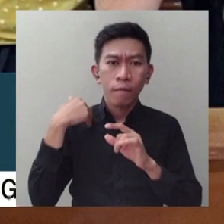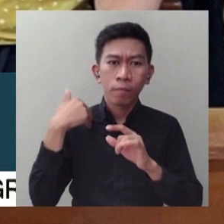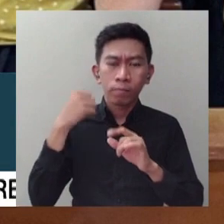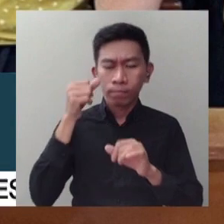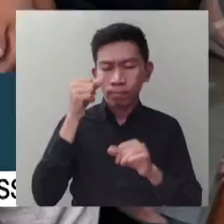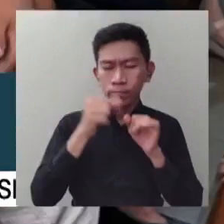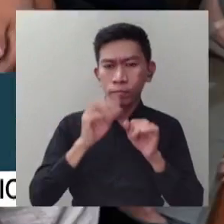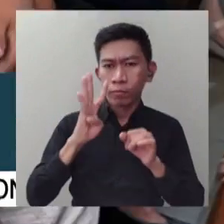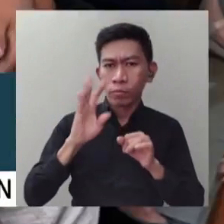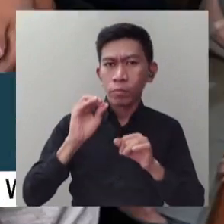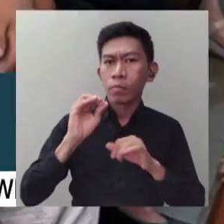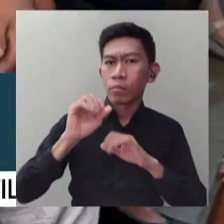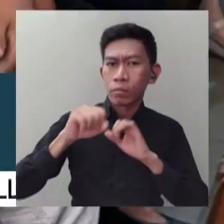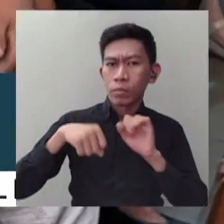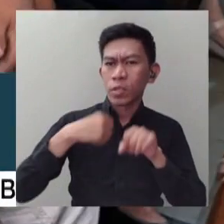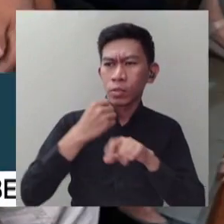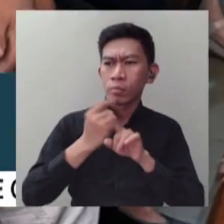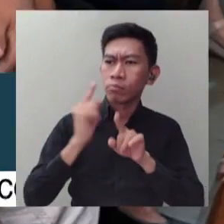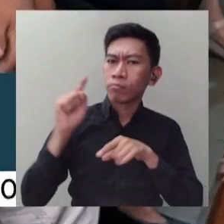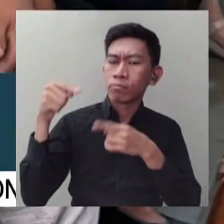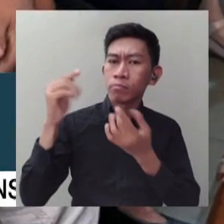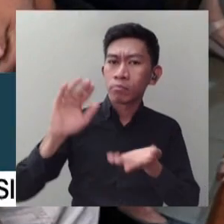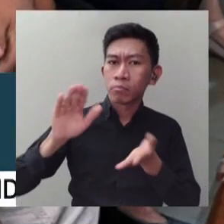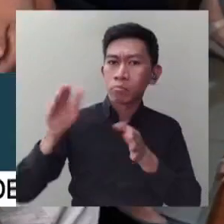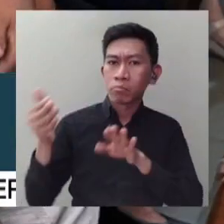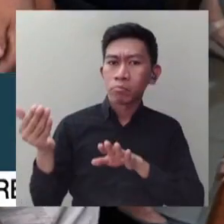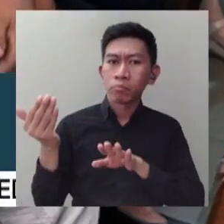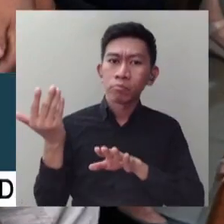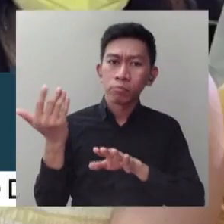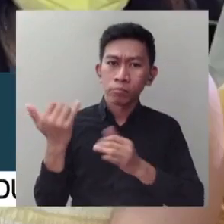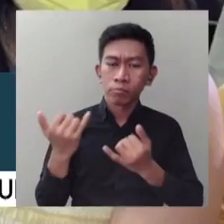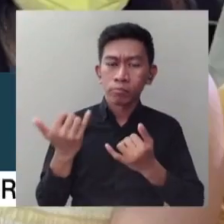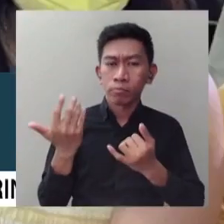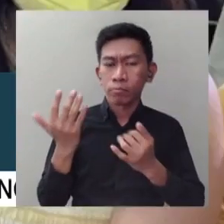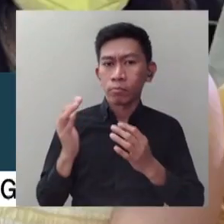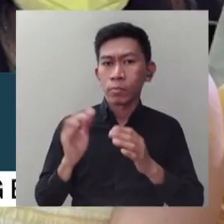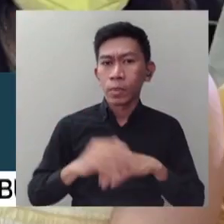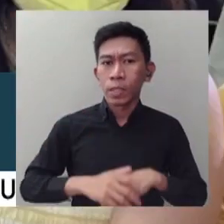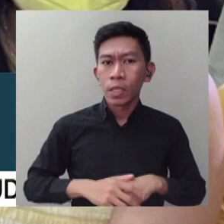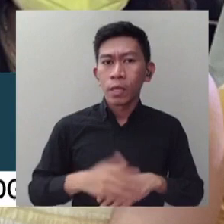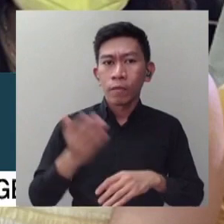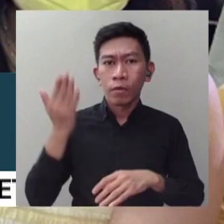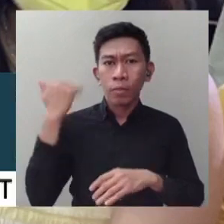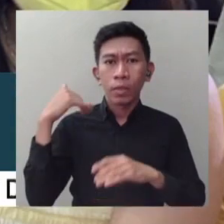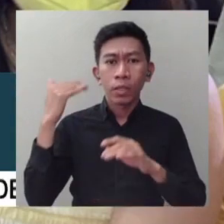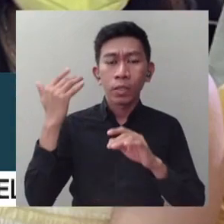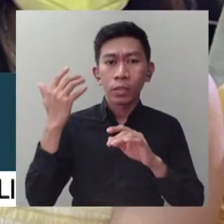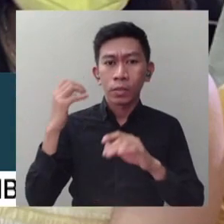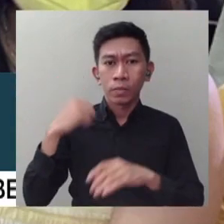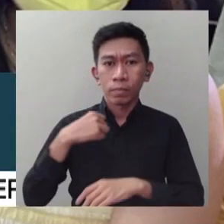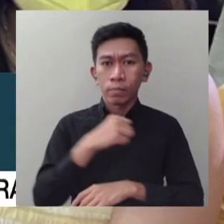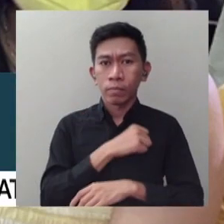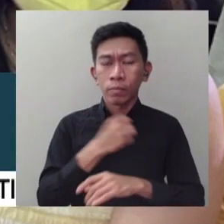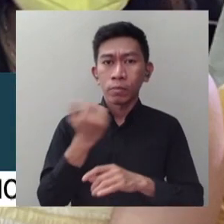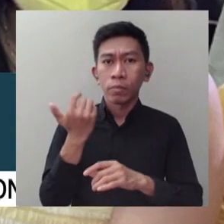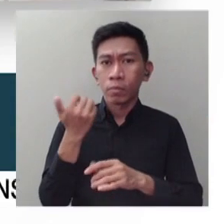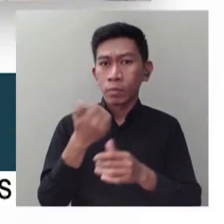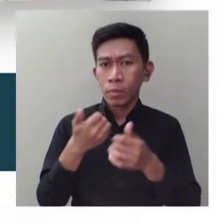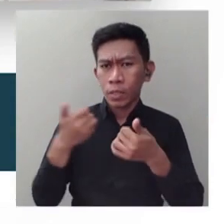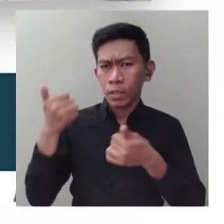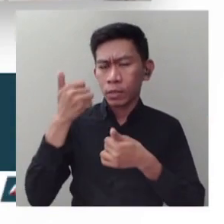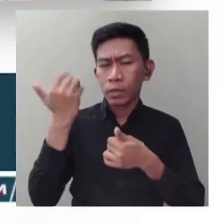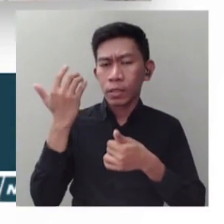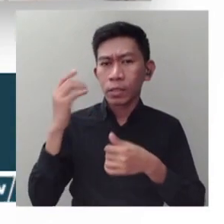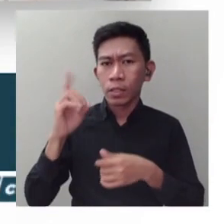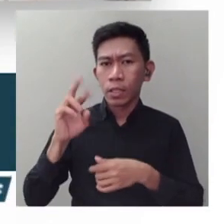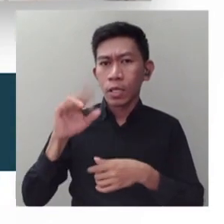Among those who attended the mass, former Vice President Lenny Robredo and former Senate President Franklin Drilon. Meanwhile, President Ferdinand Marcos